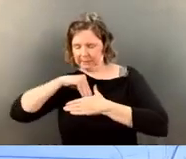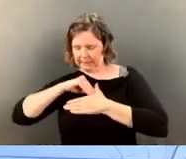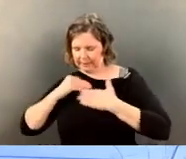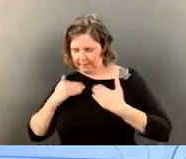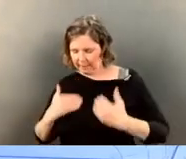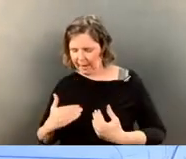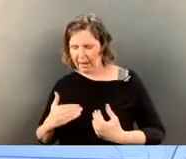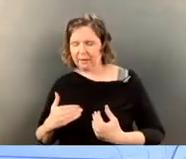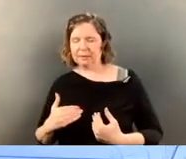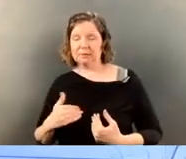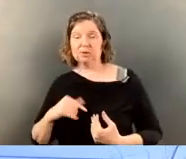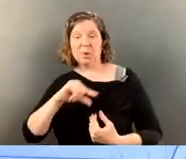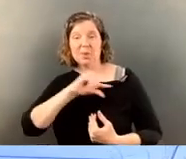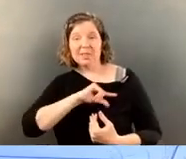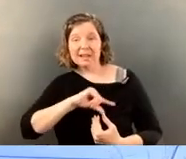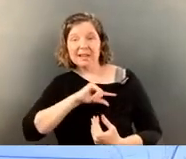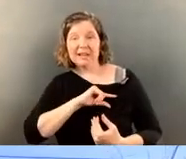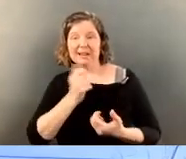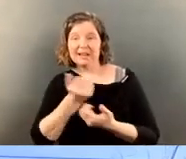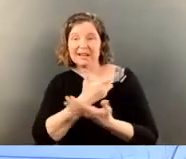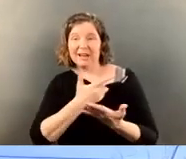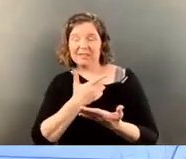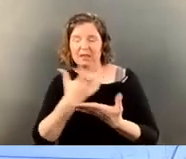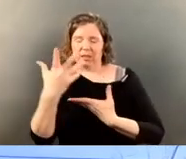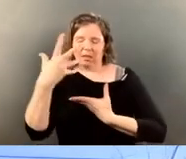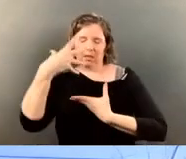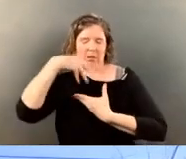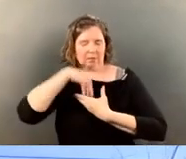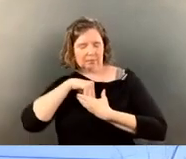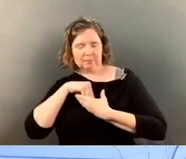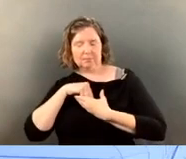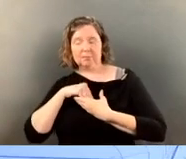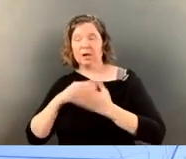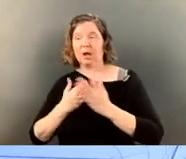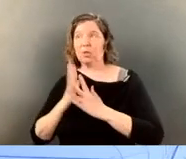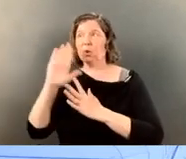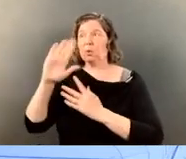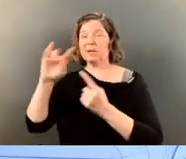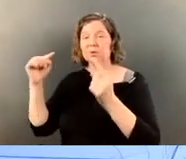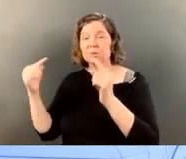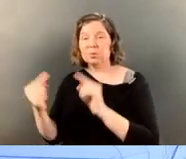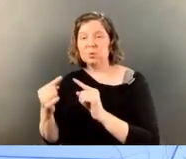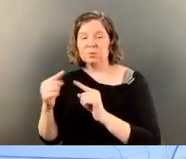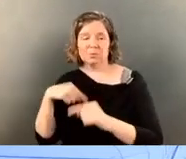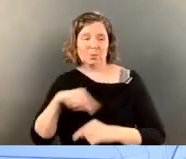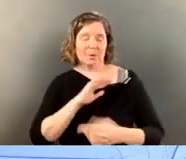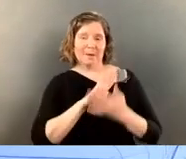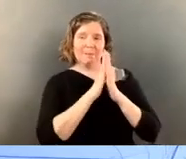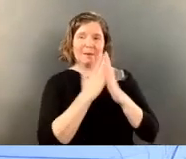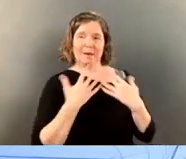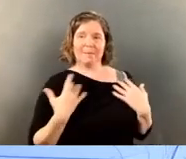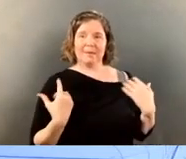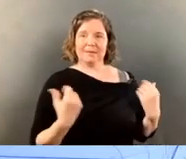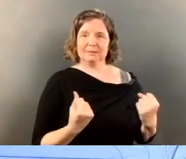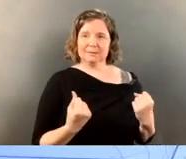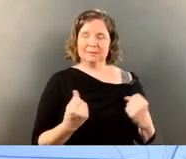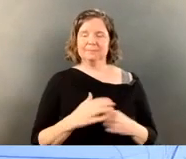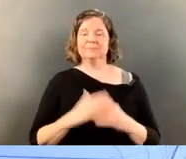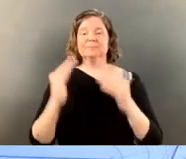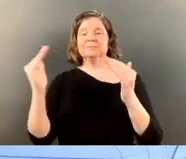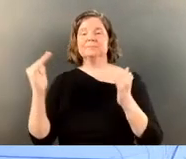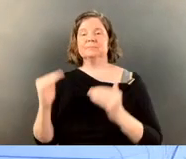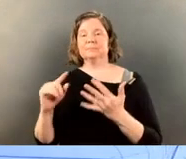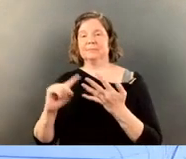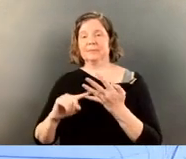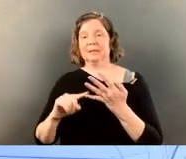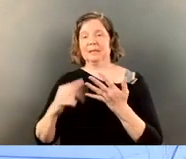he carried the guilt as if he was guilty. By his wounds, you are healed. Hebrews 9, 26 says it